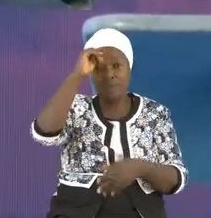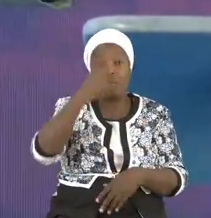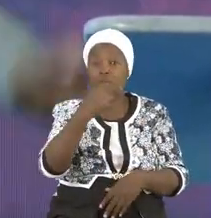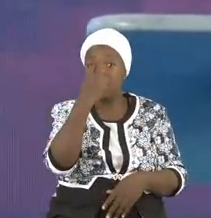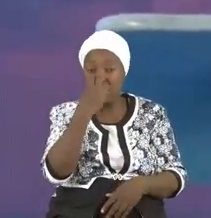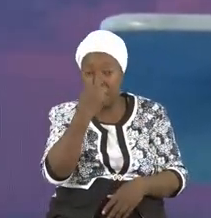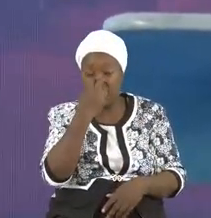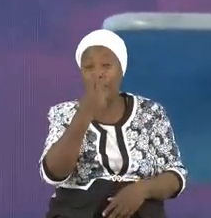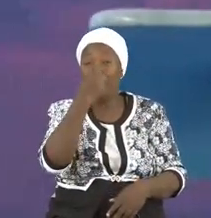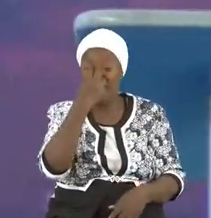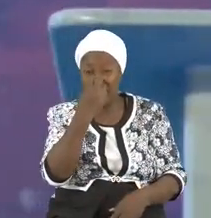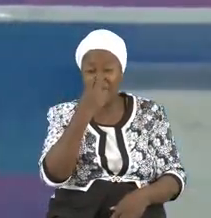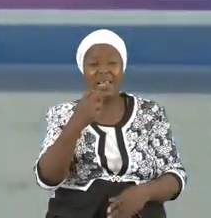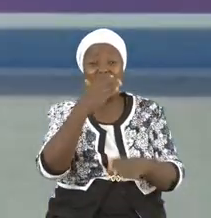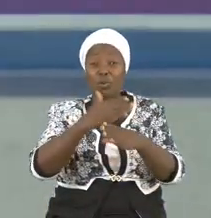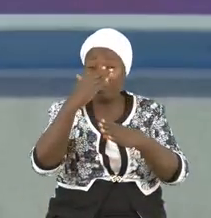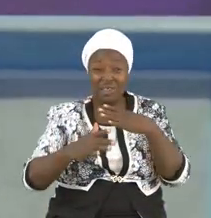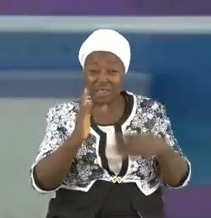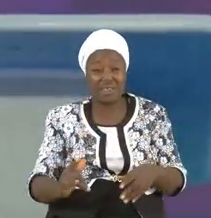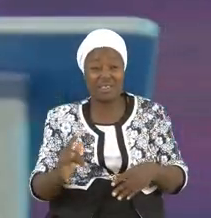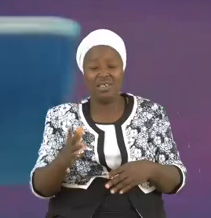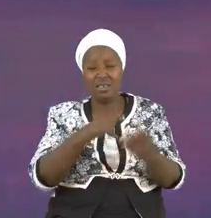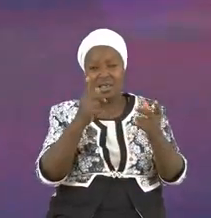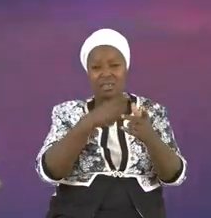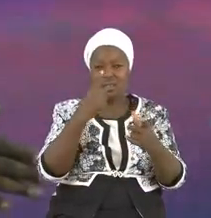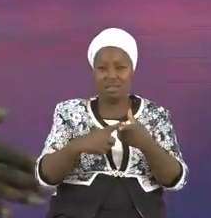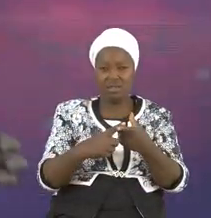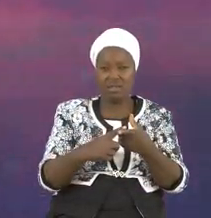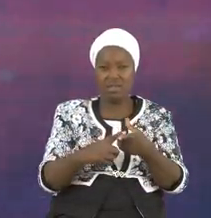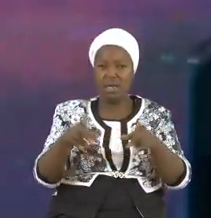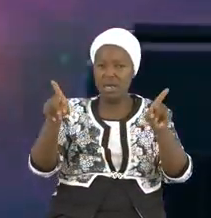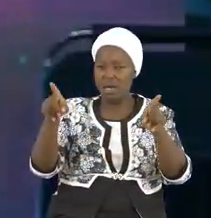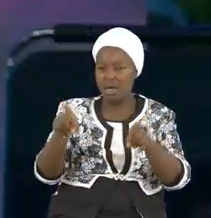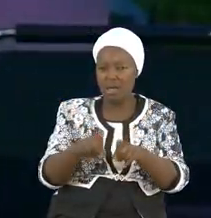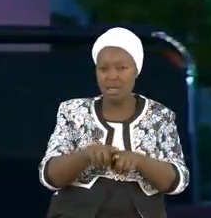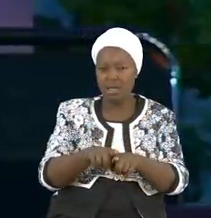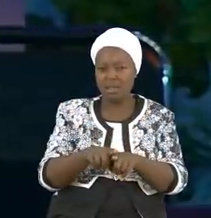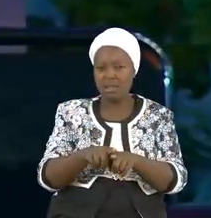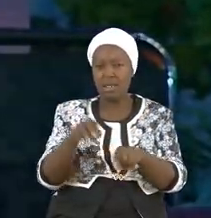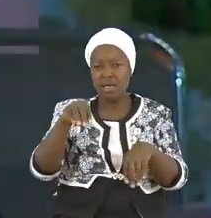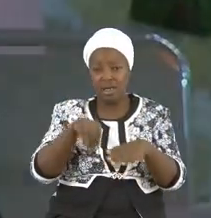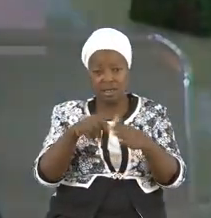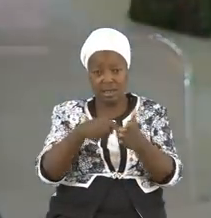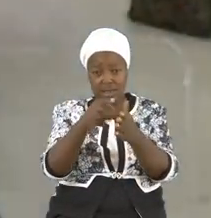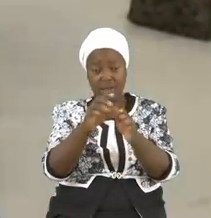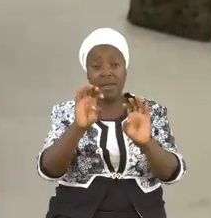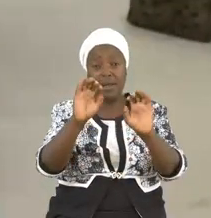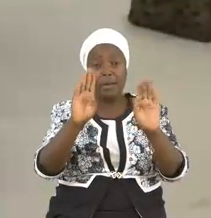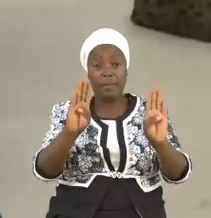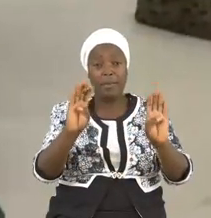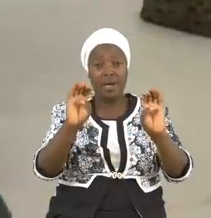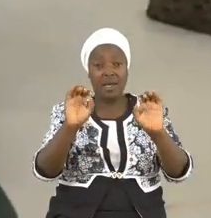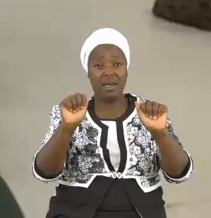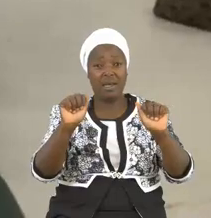blind completely. And then, as at the Alpha location, You know, go out here.